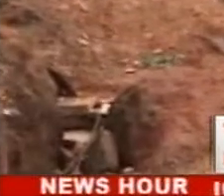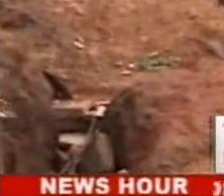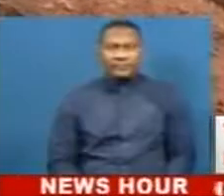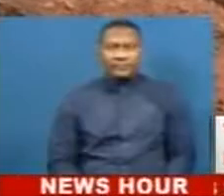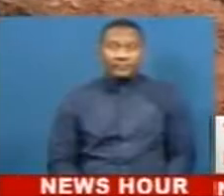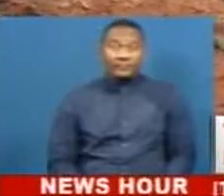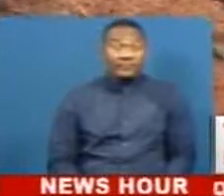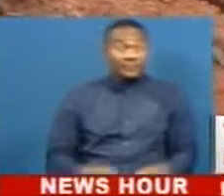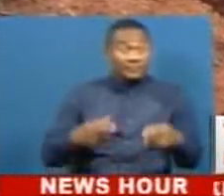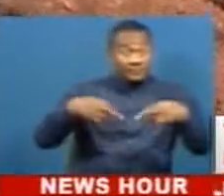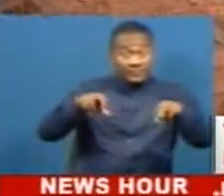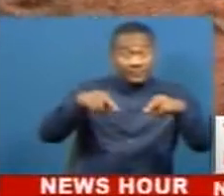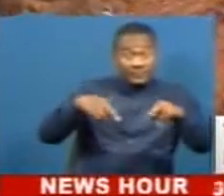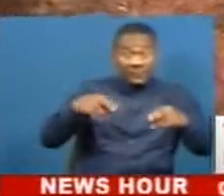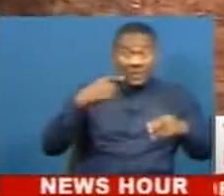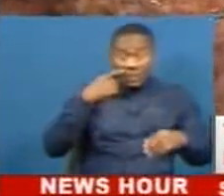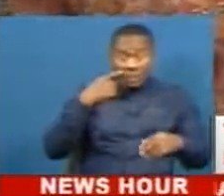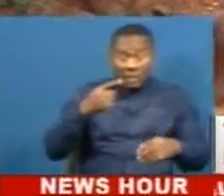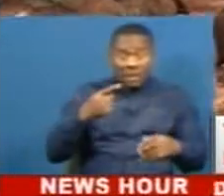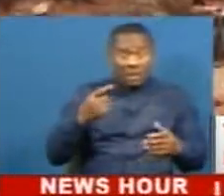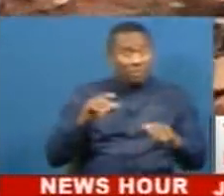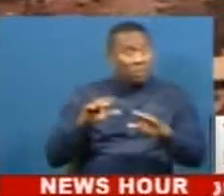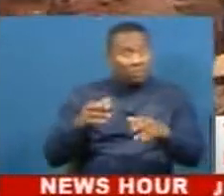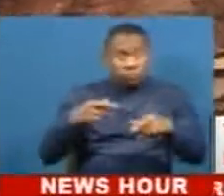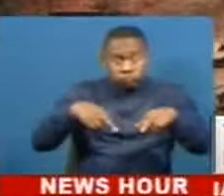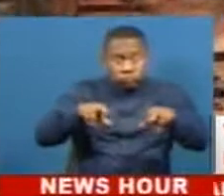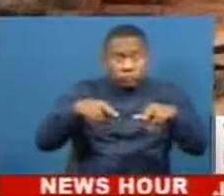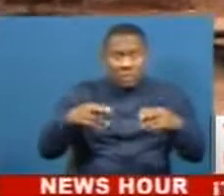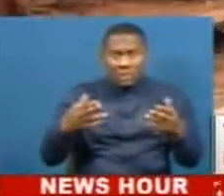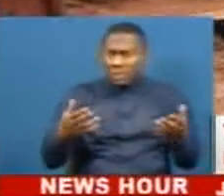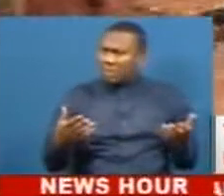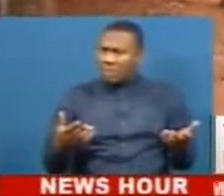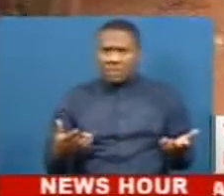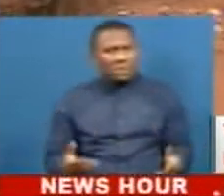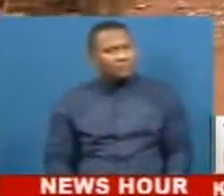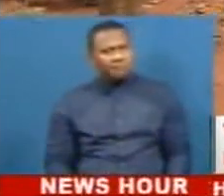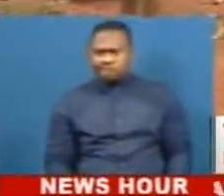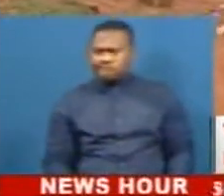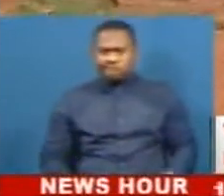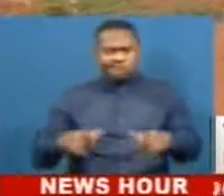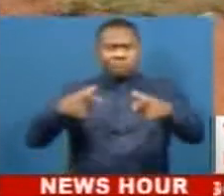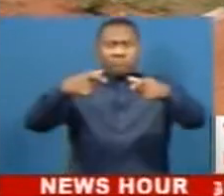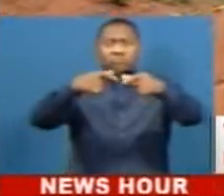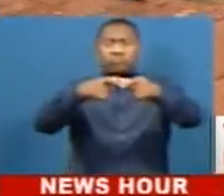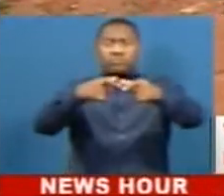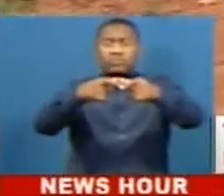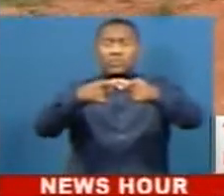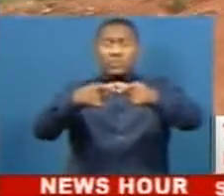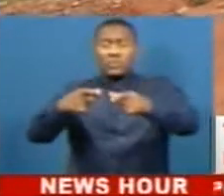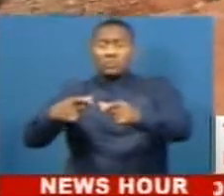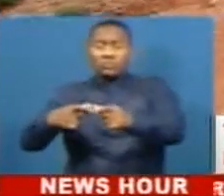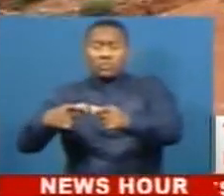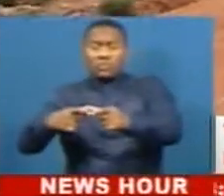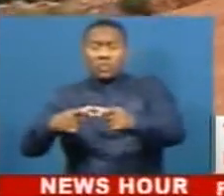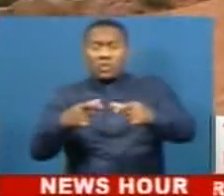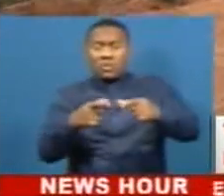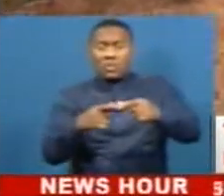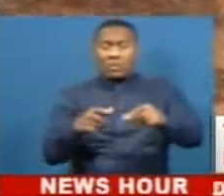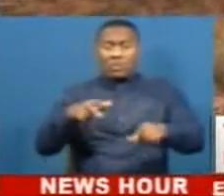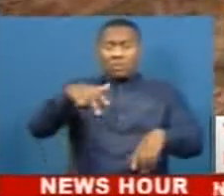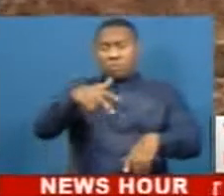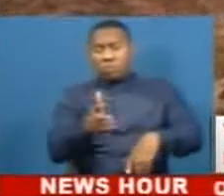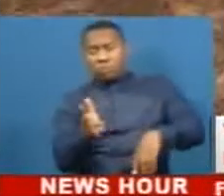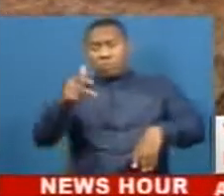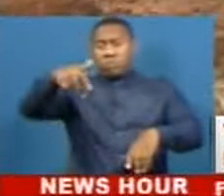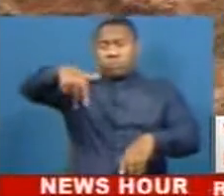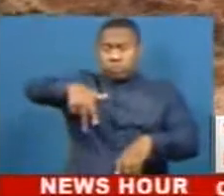The streets and the main road of the community have also developed deep gullies along the shoulders, and in some